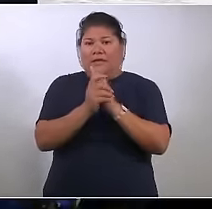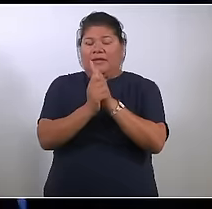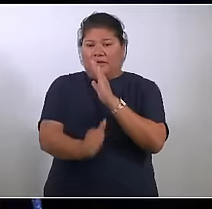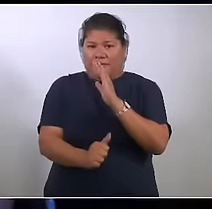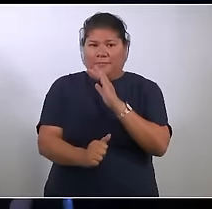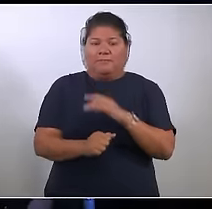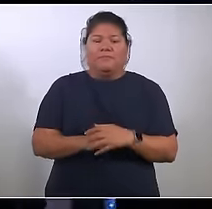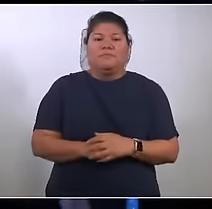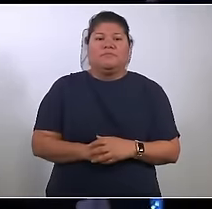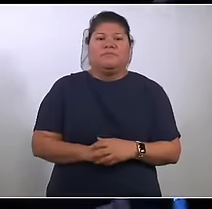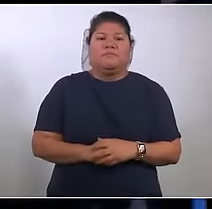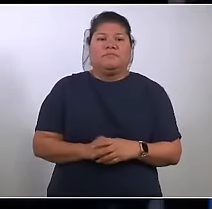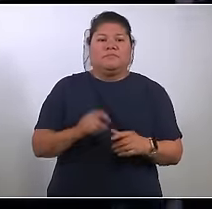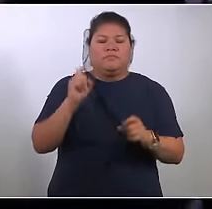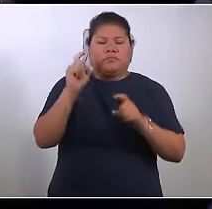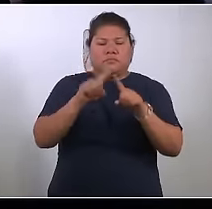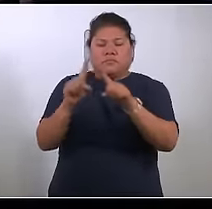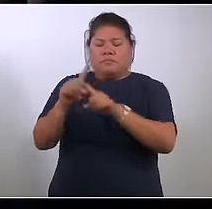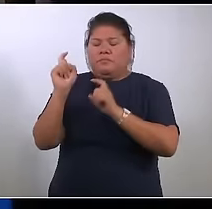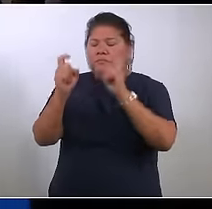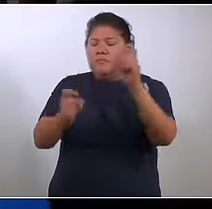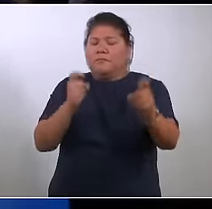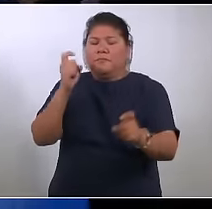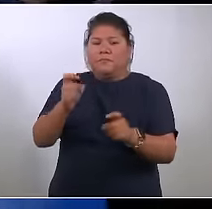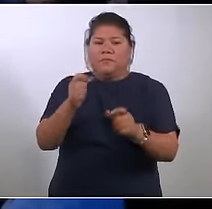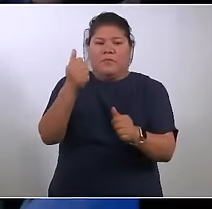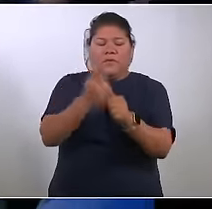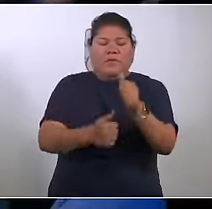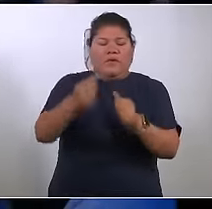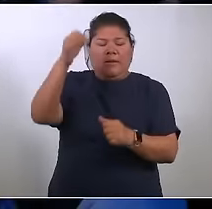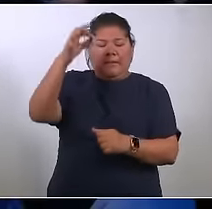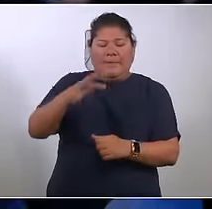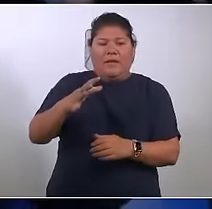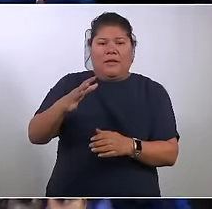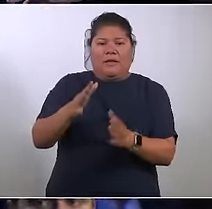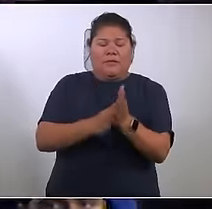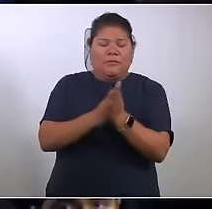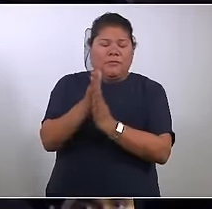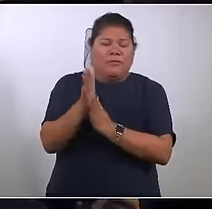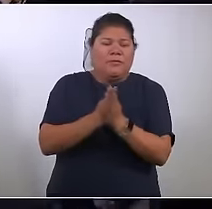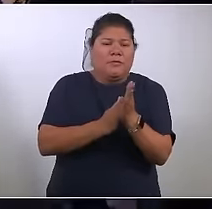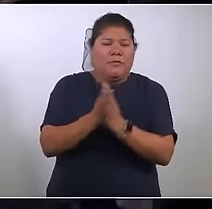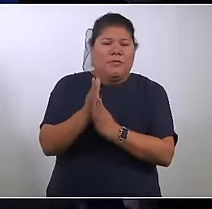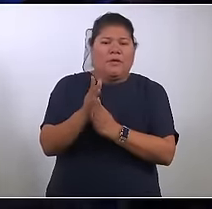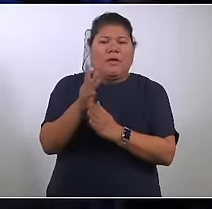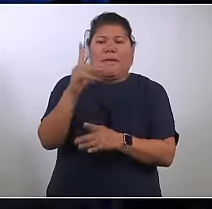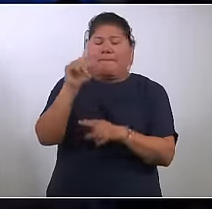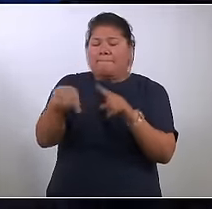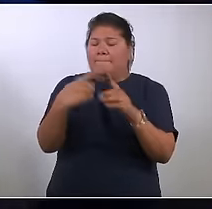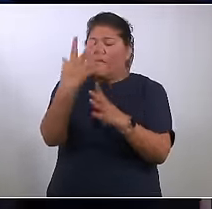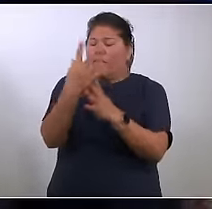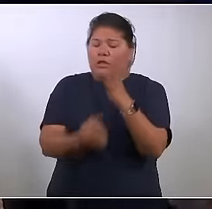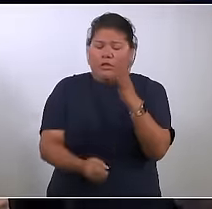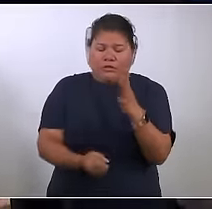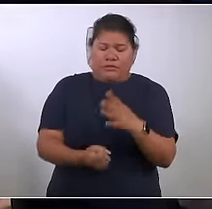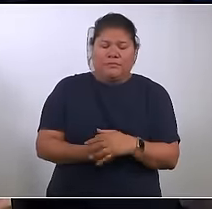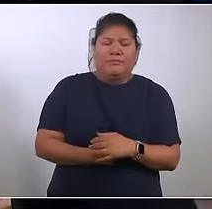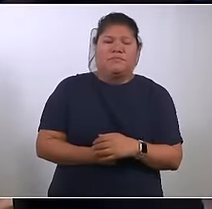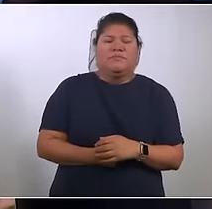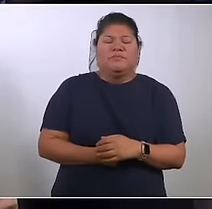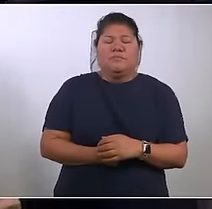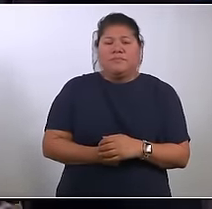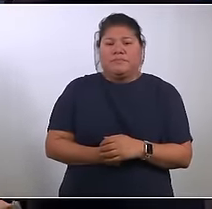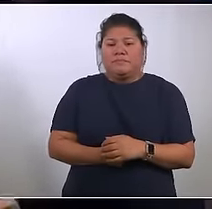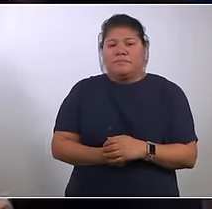cada joven con dones. To every pastor that is passionate about the lost. Cada pastor apasionado por